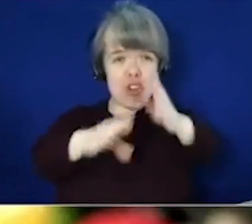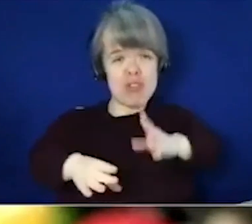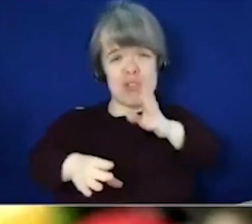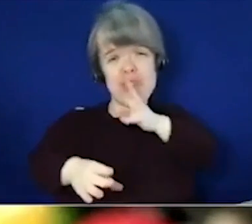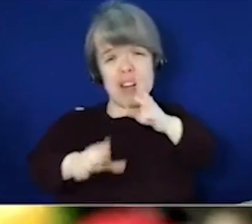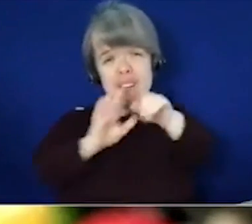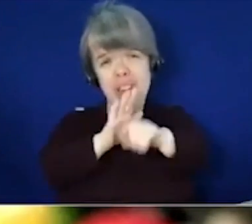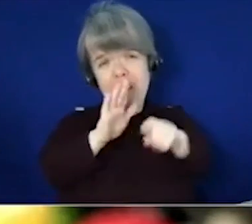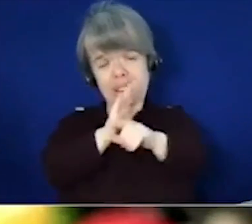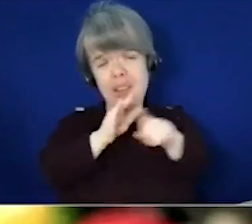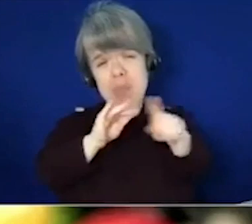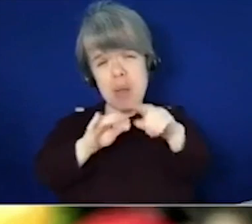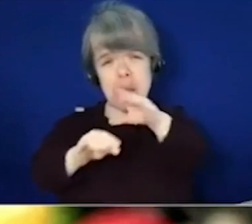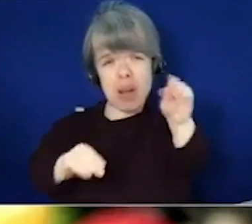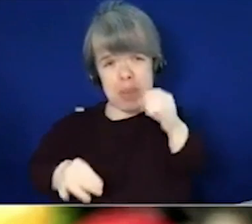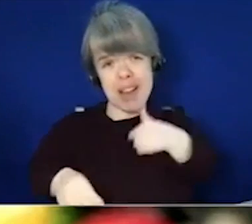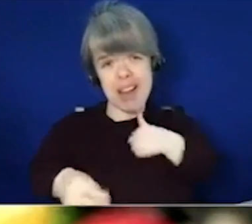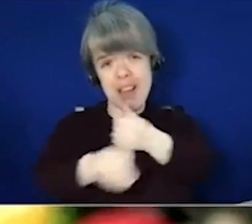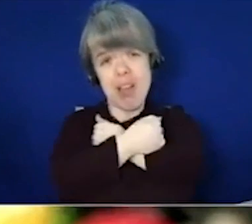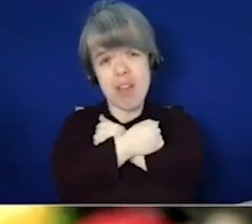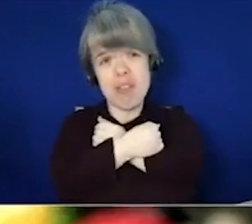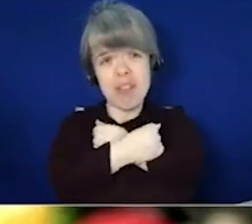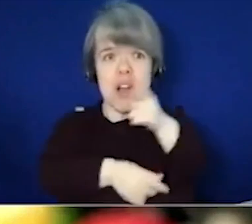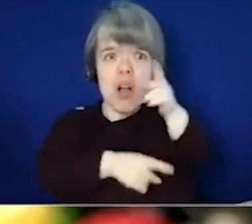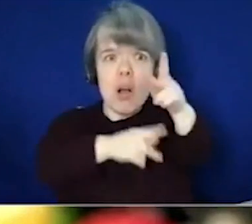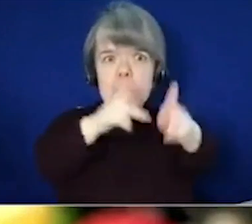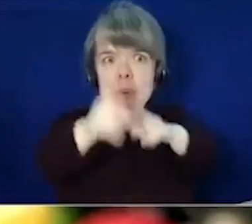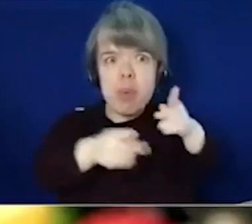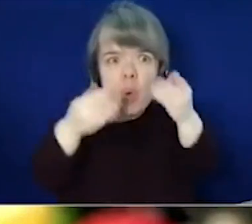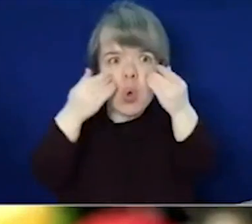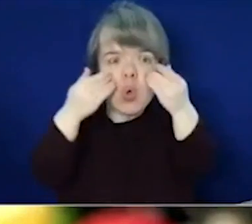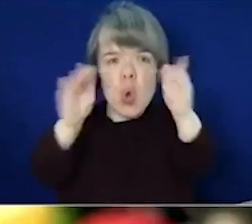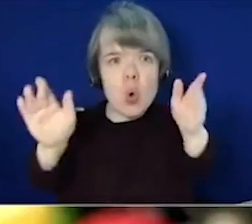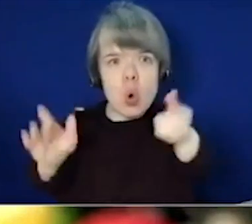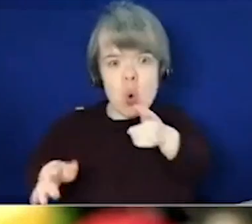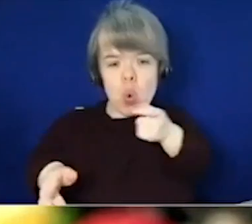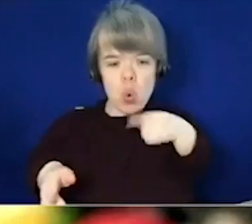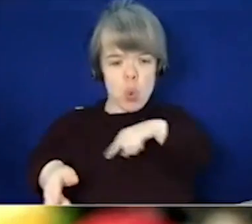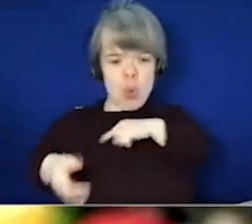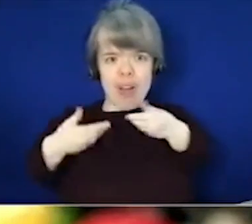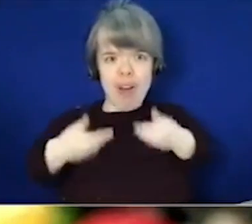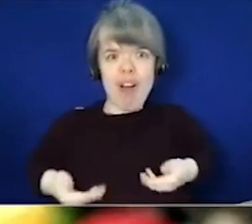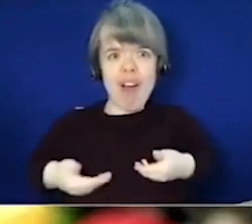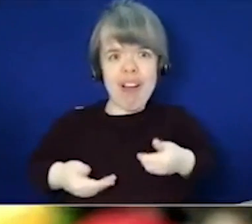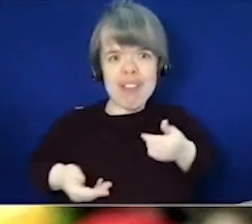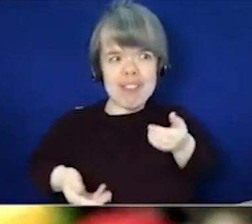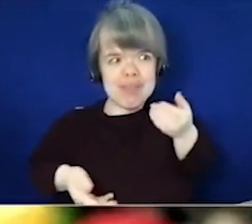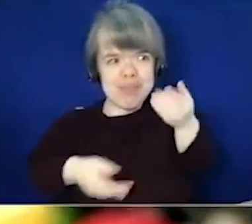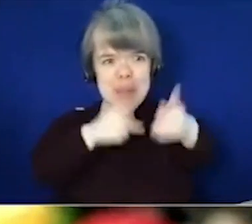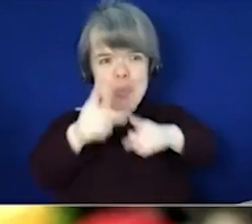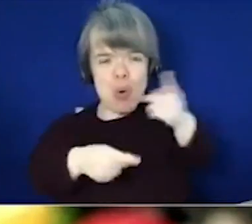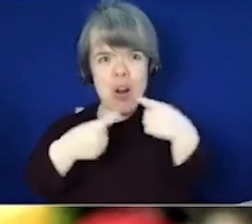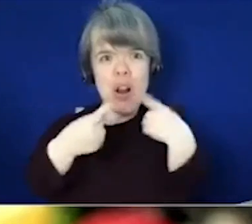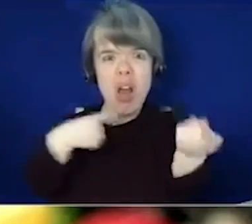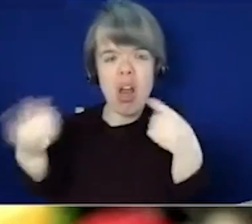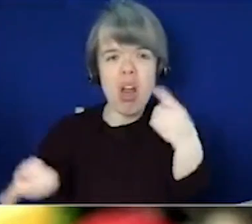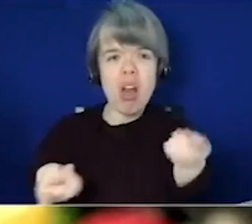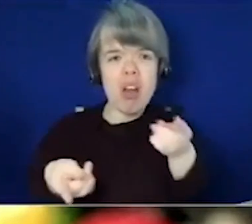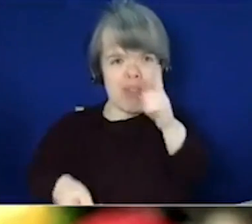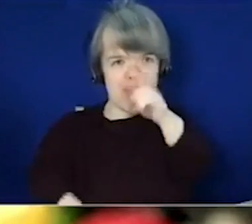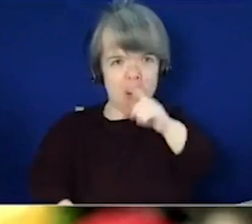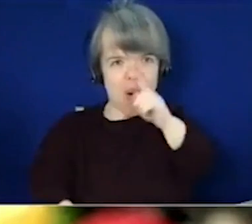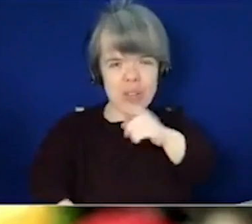petitioned, and we've talked about this a lot, please, your number one responsibility is to get every single partner to vote, every single partner.